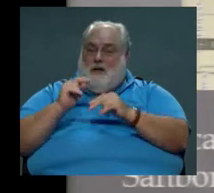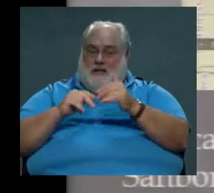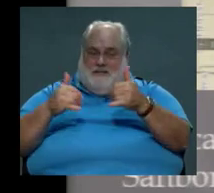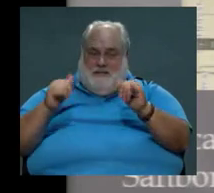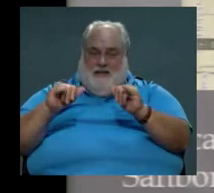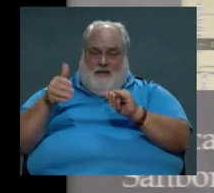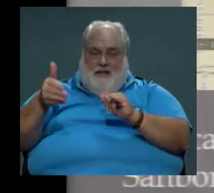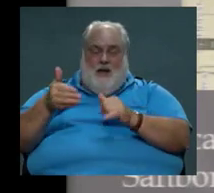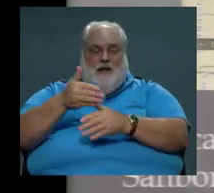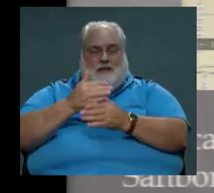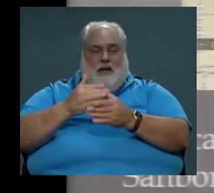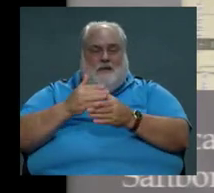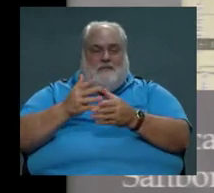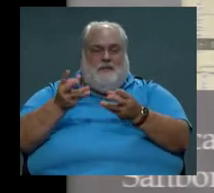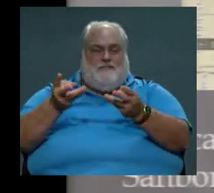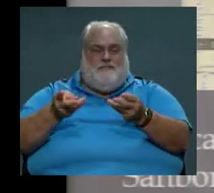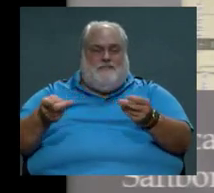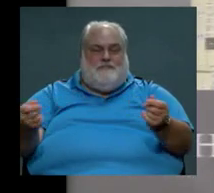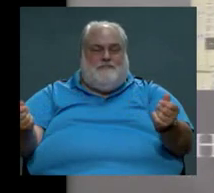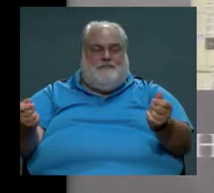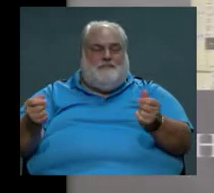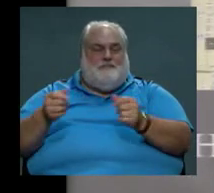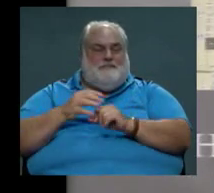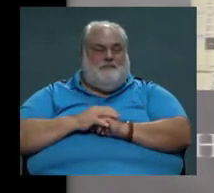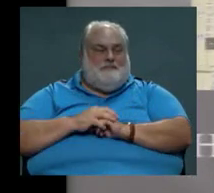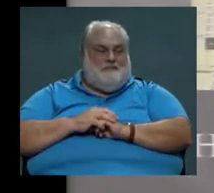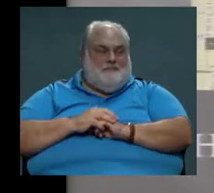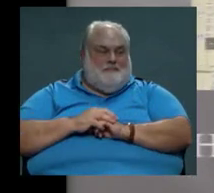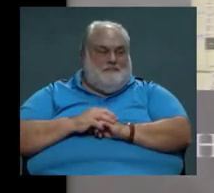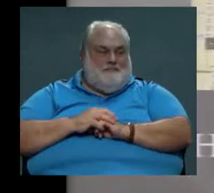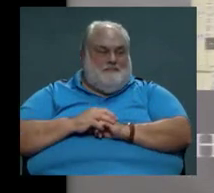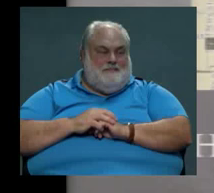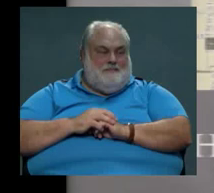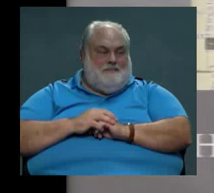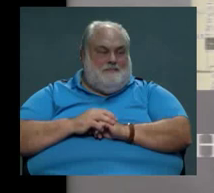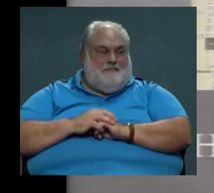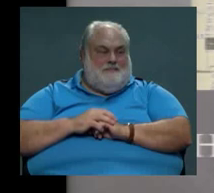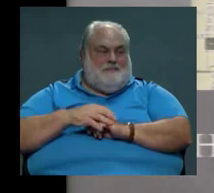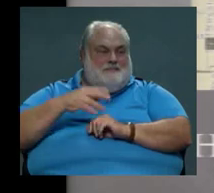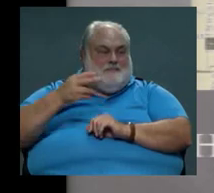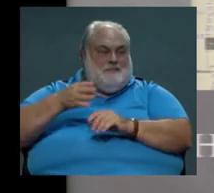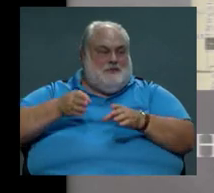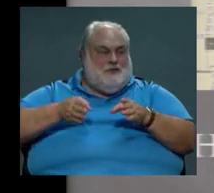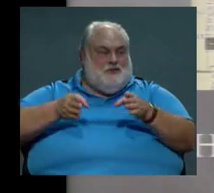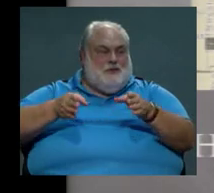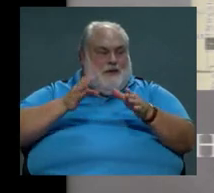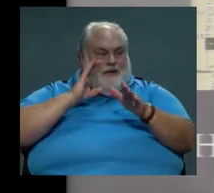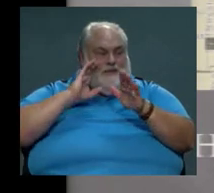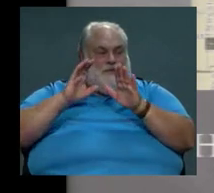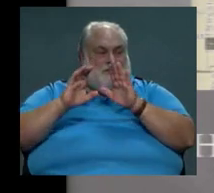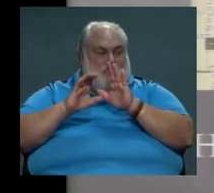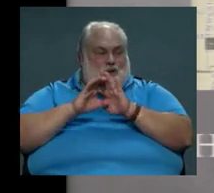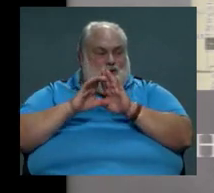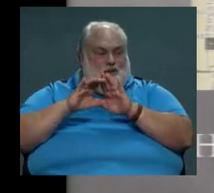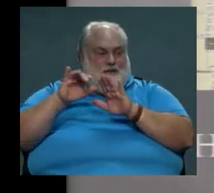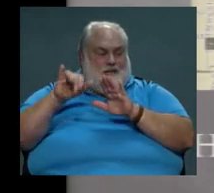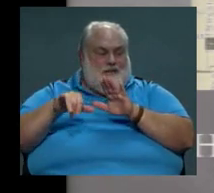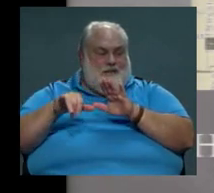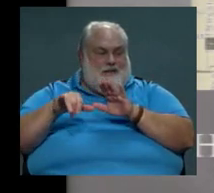course, have been lost to history. Next, please. We also have historic street photos. This one